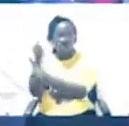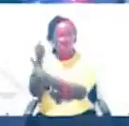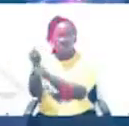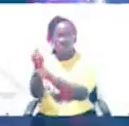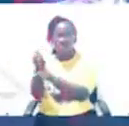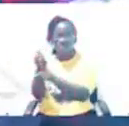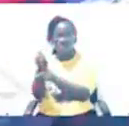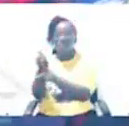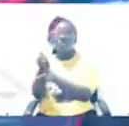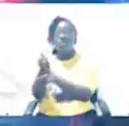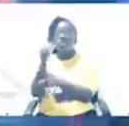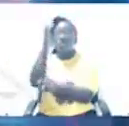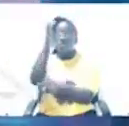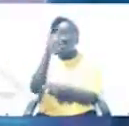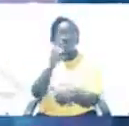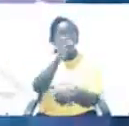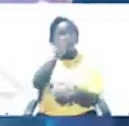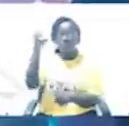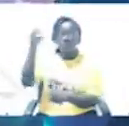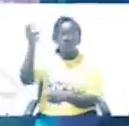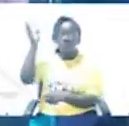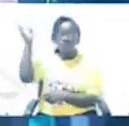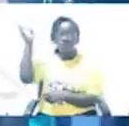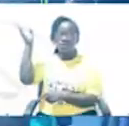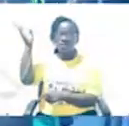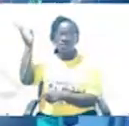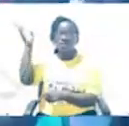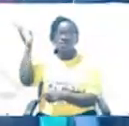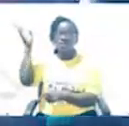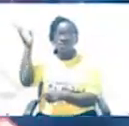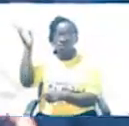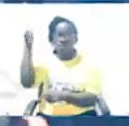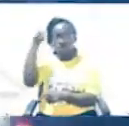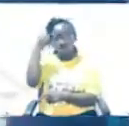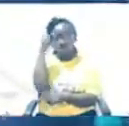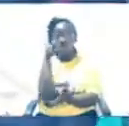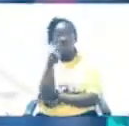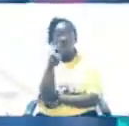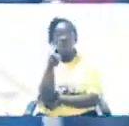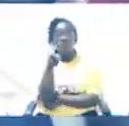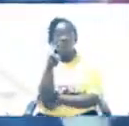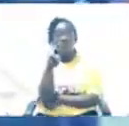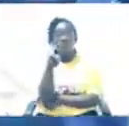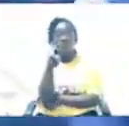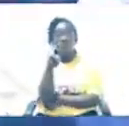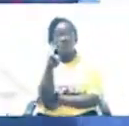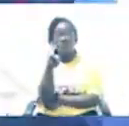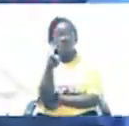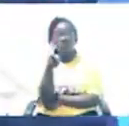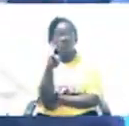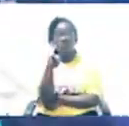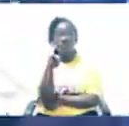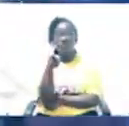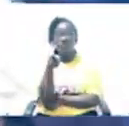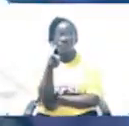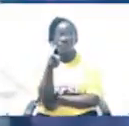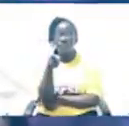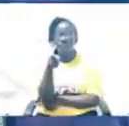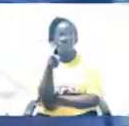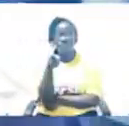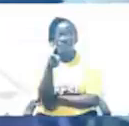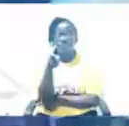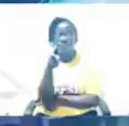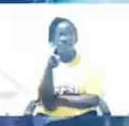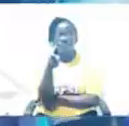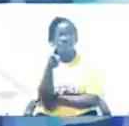kwai ma wo sen na senu amu ma. He took your place on the cross. Onu na okoch na ojina bia. Yes, you were